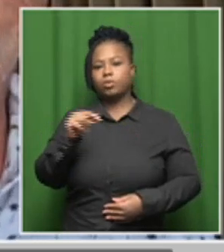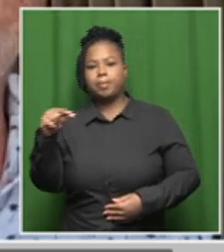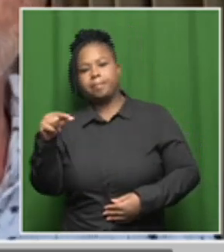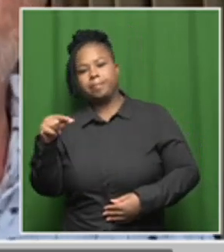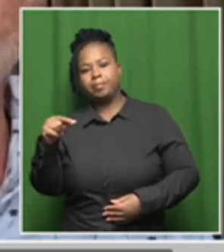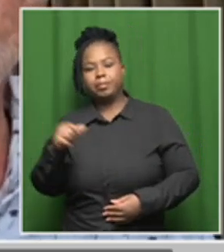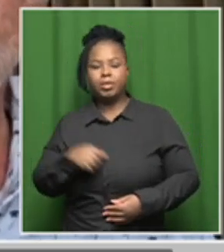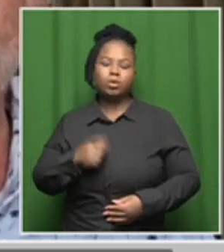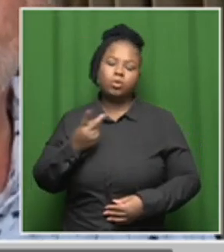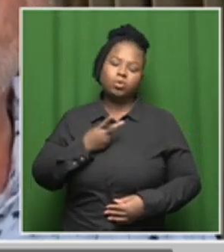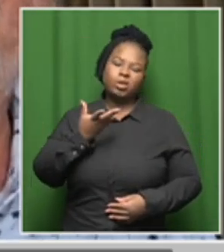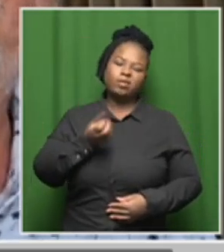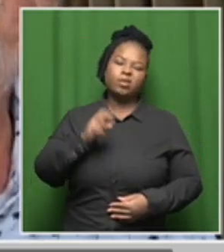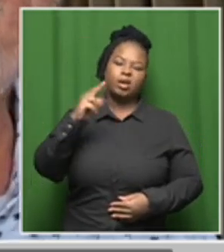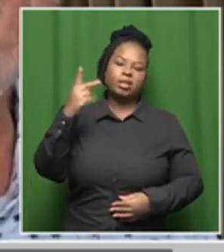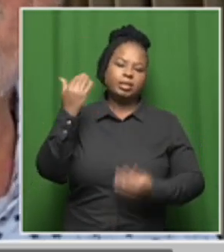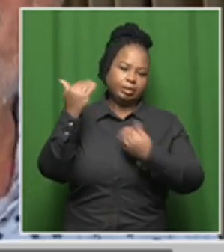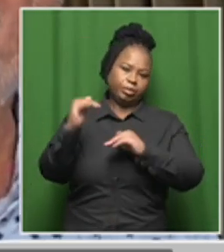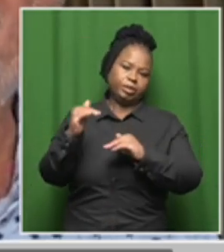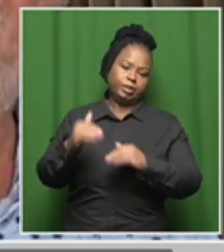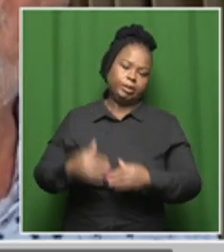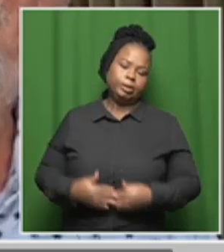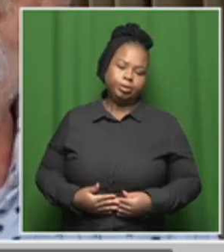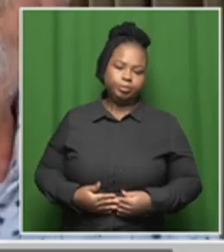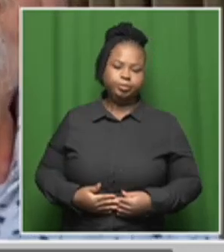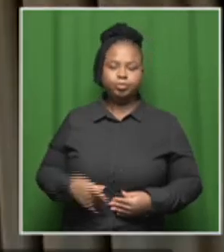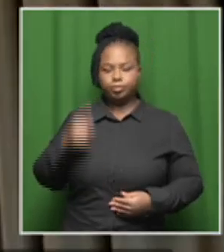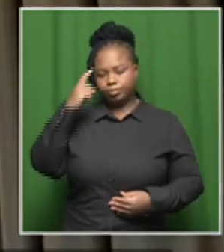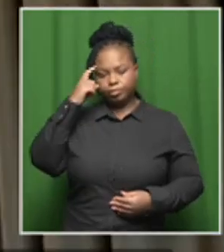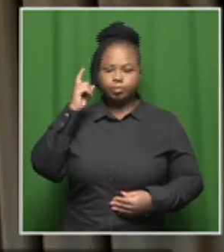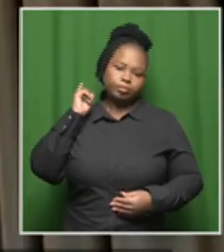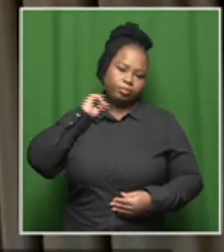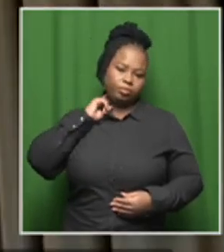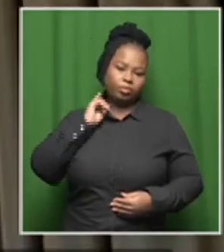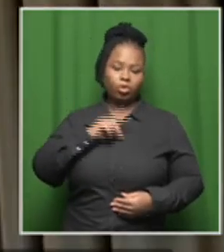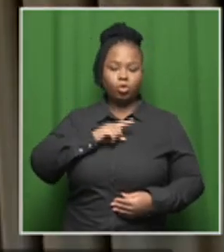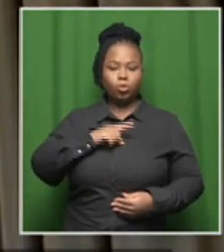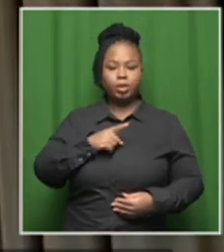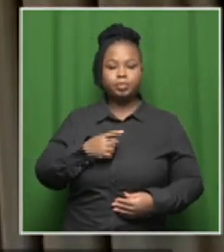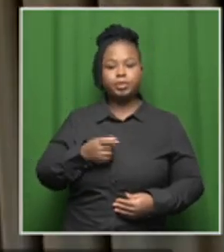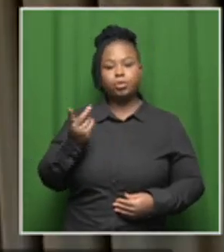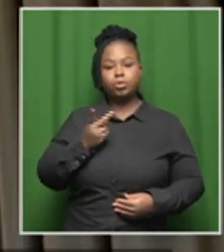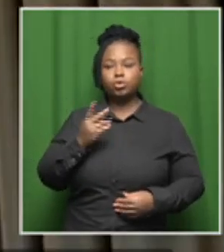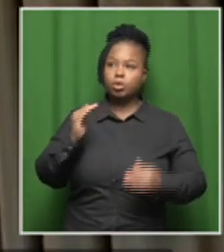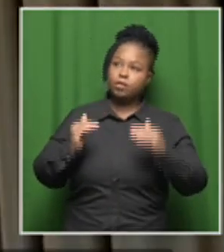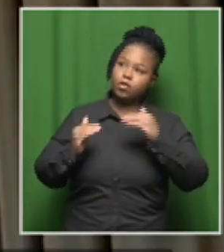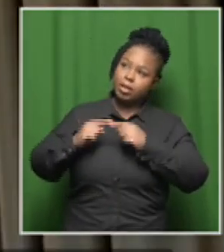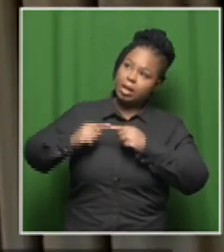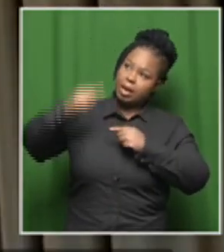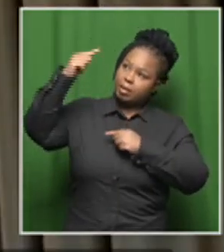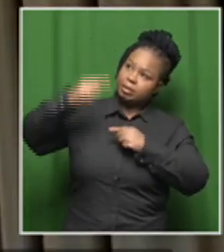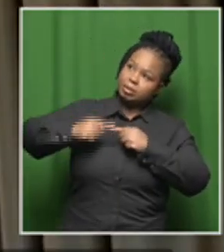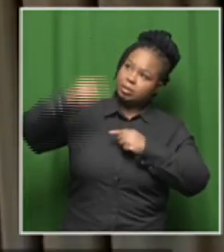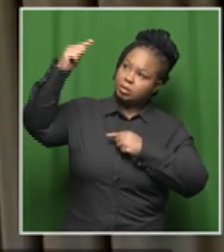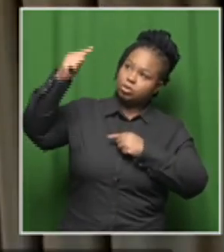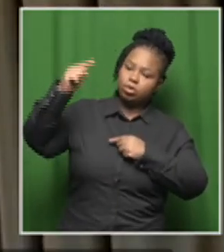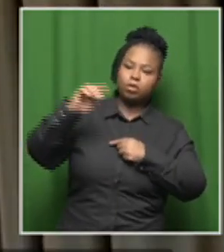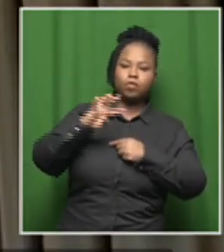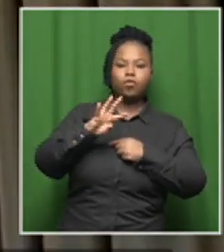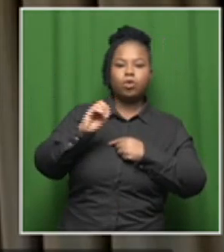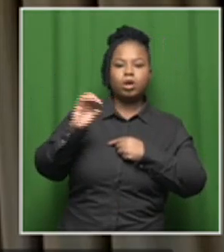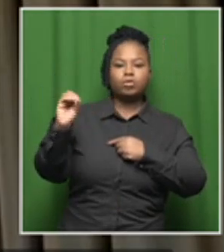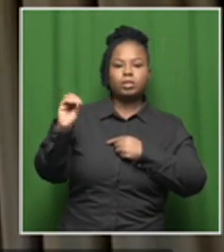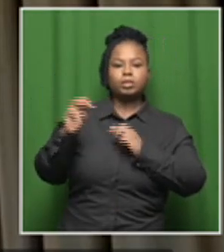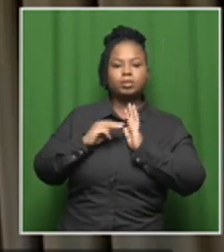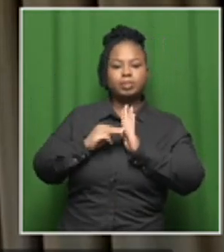other limitations that are really important to bear in mind, most notably a height restriction of 400 feet. And then perhaps the